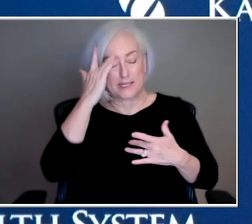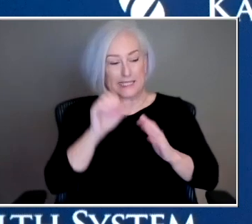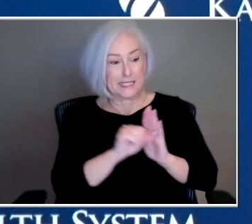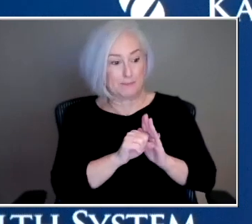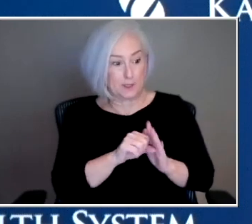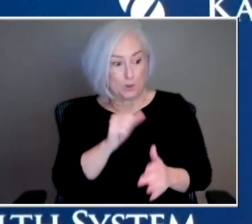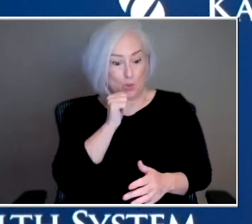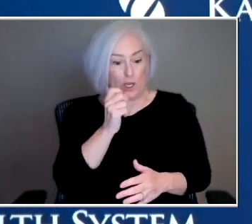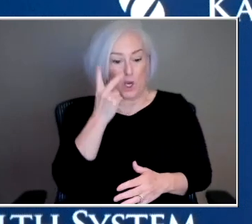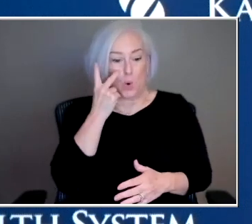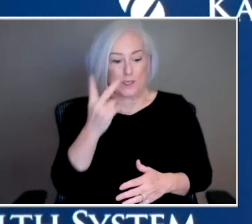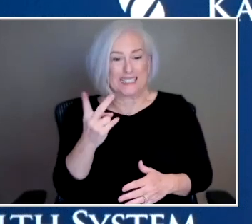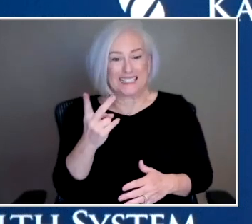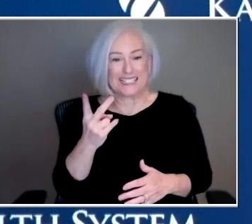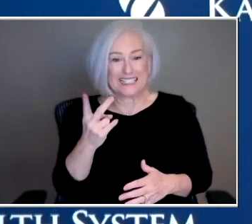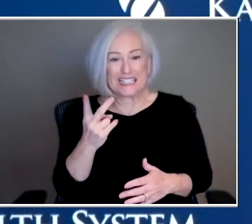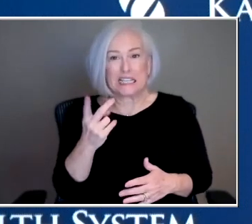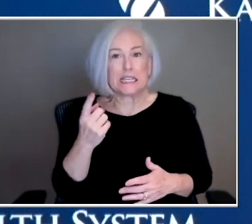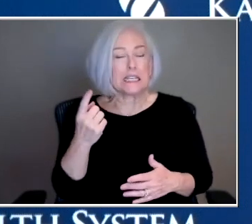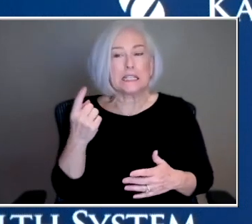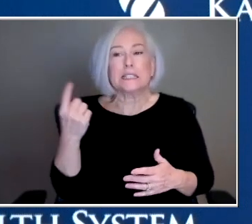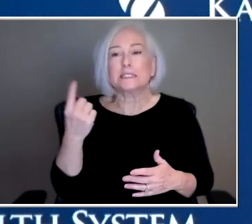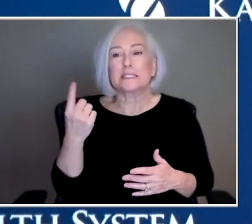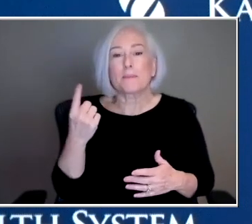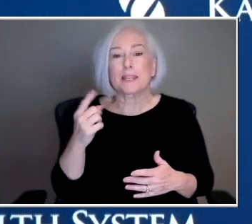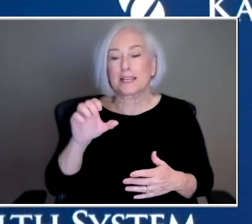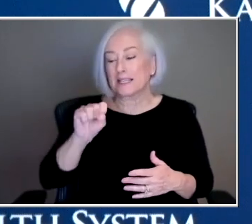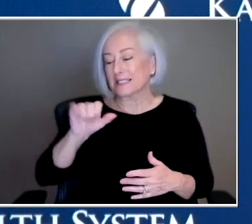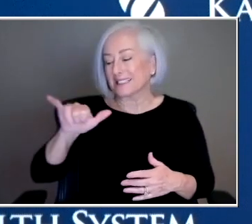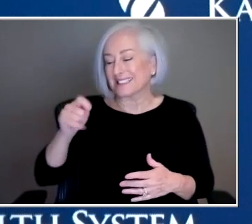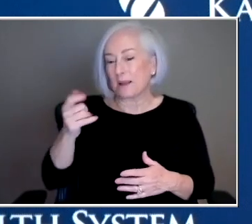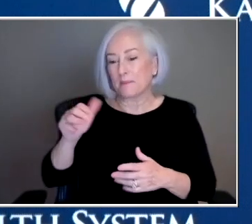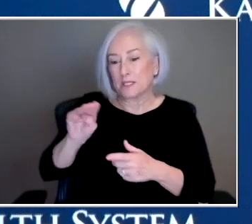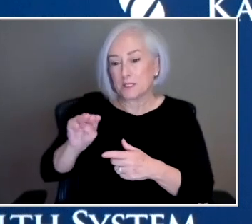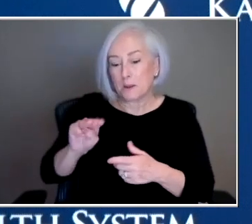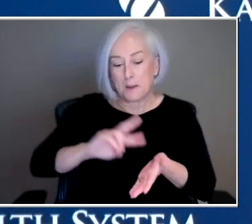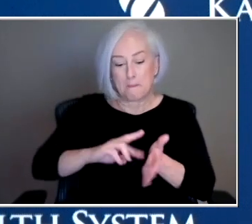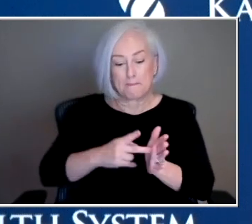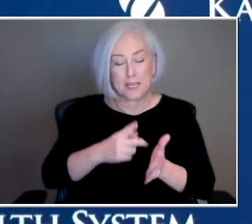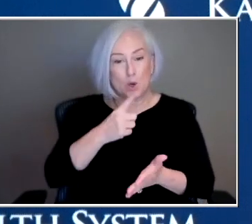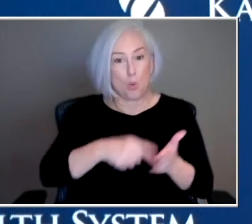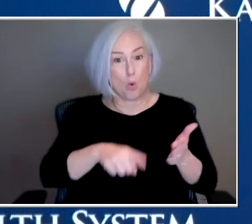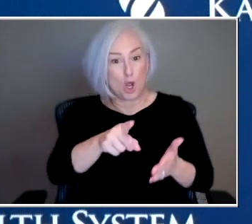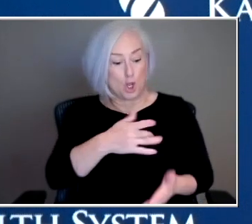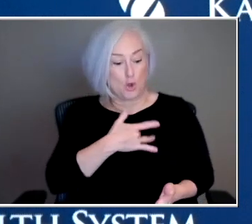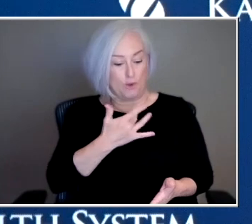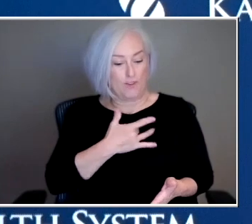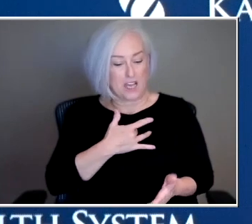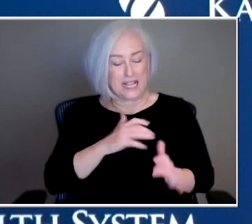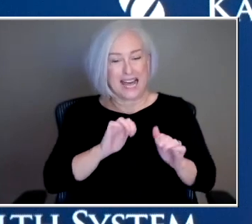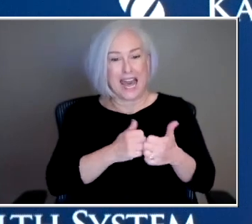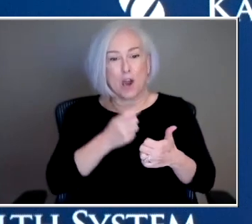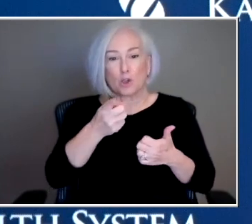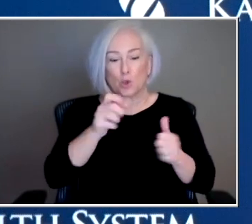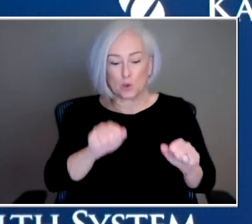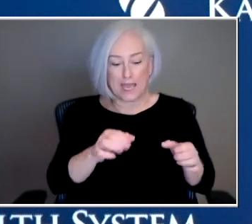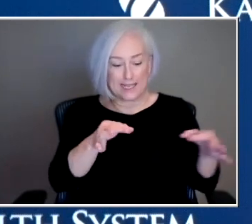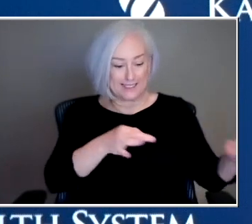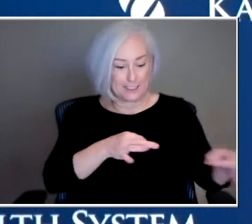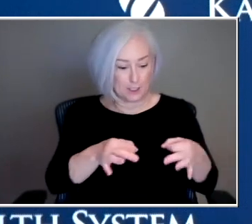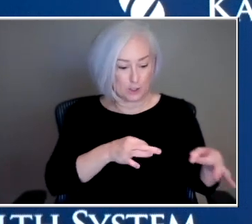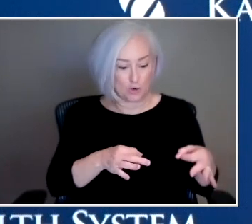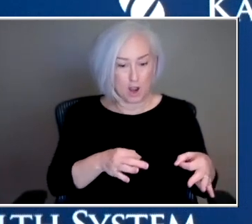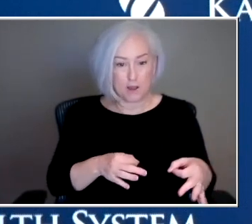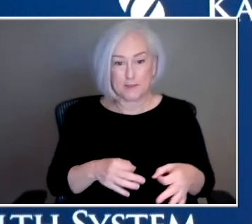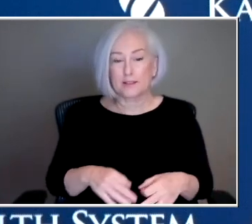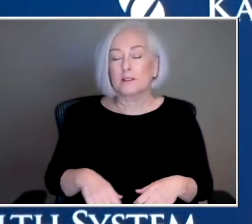signs necessarily. So symptoms are what you feel as a patient and what you describe to your physician. And signs are more objective and things